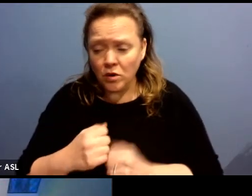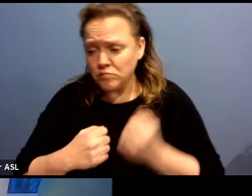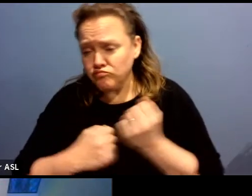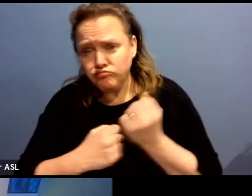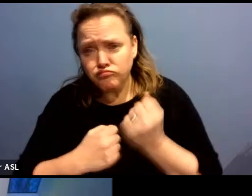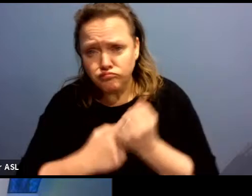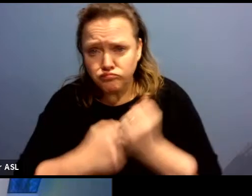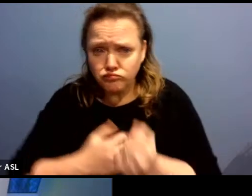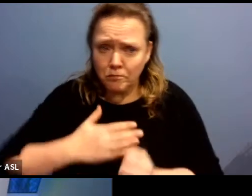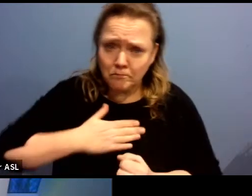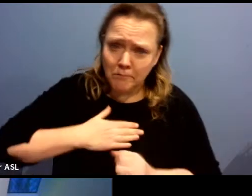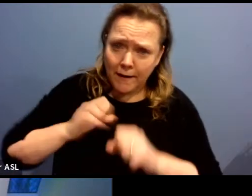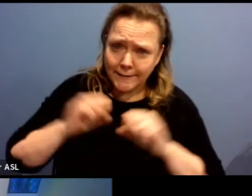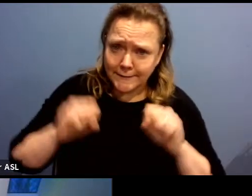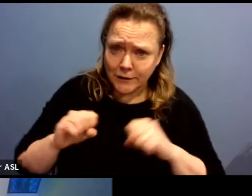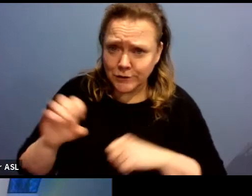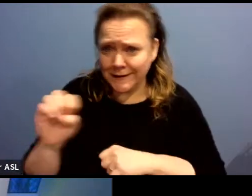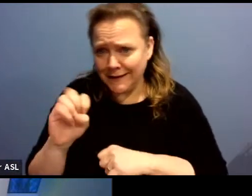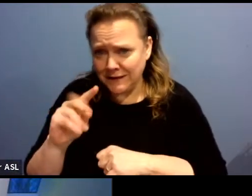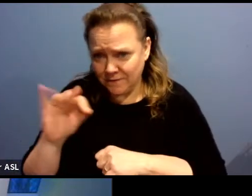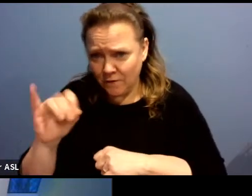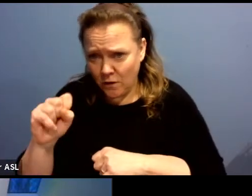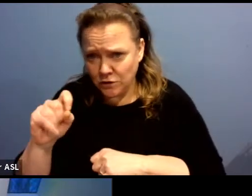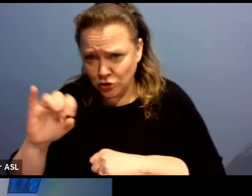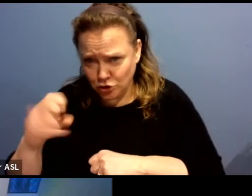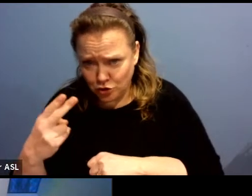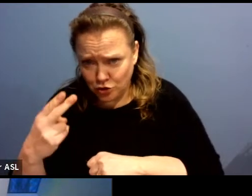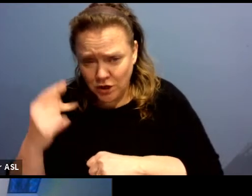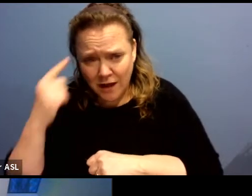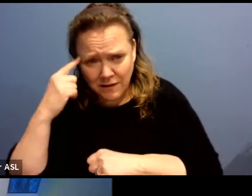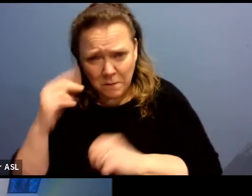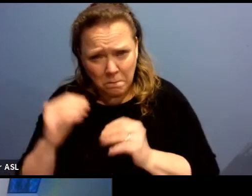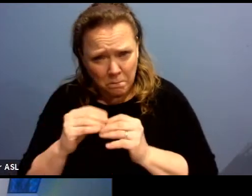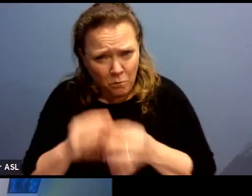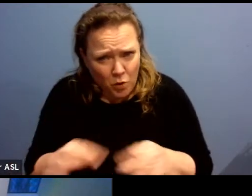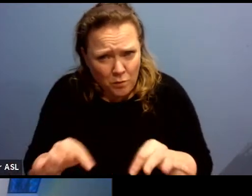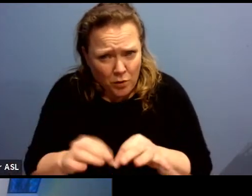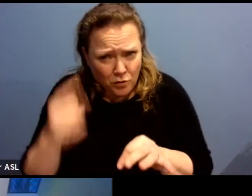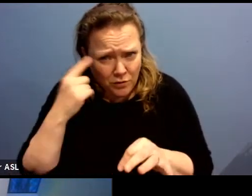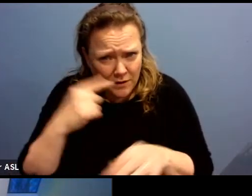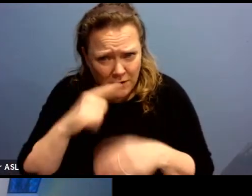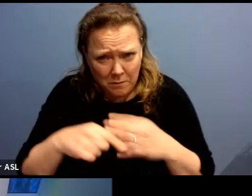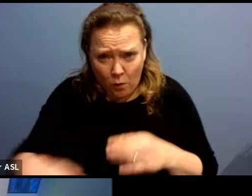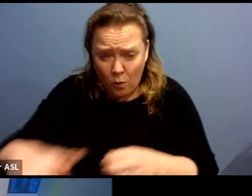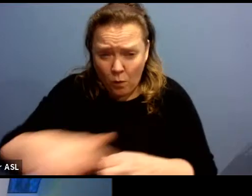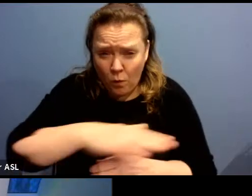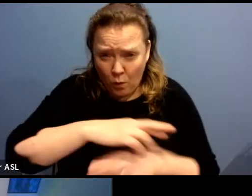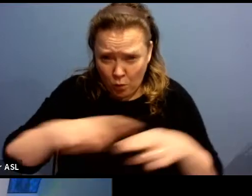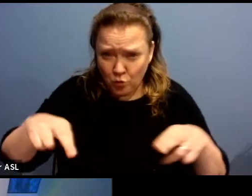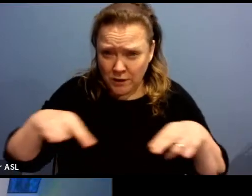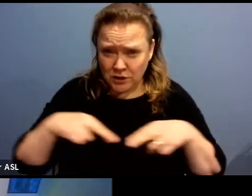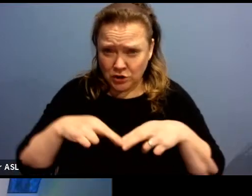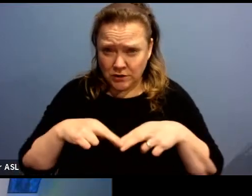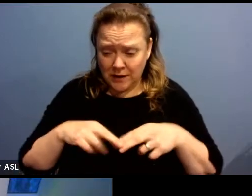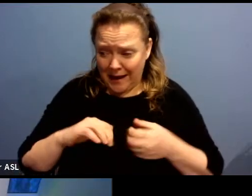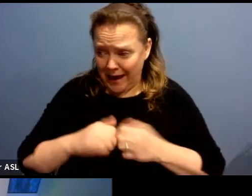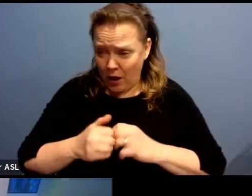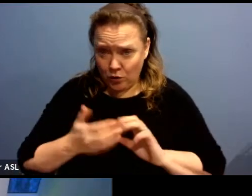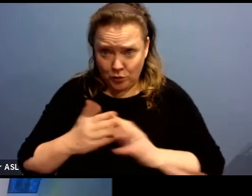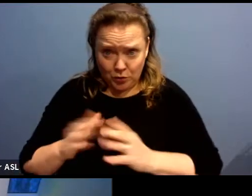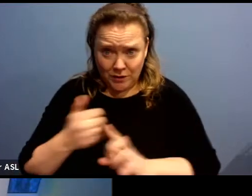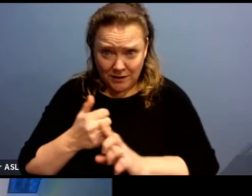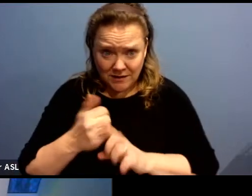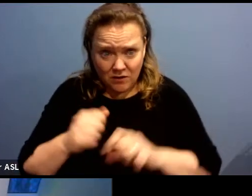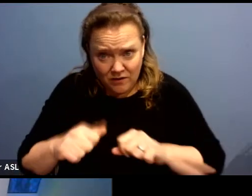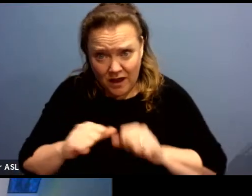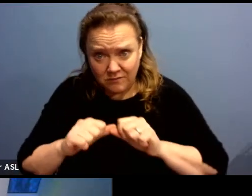Station. I think that we need to think more regionally about the health of our community and the